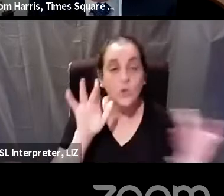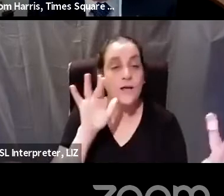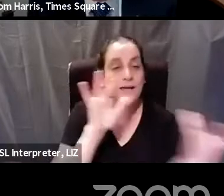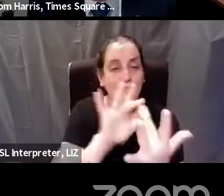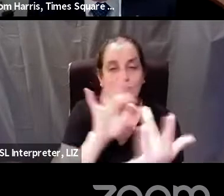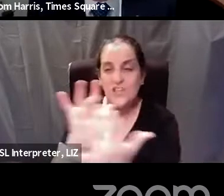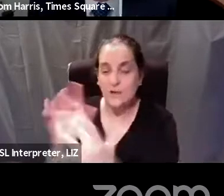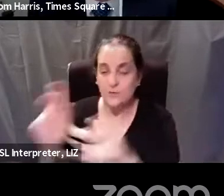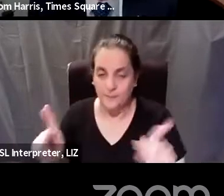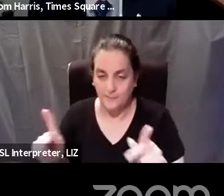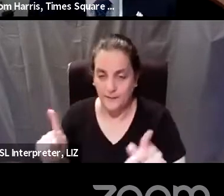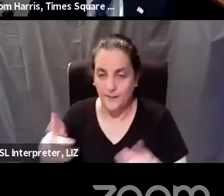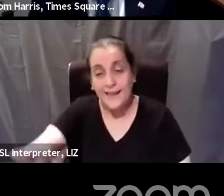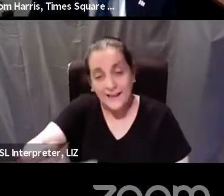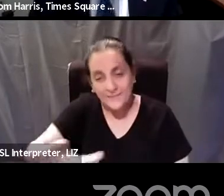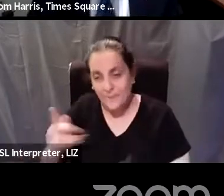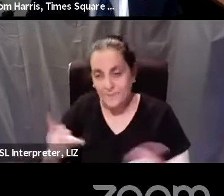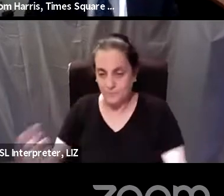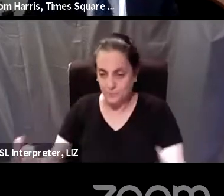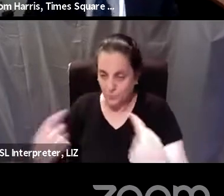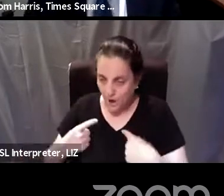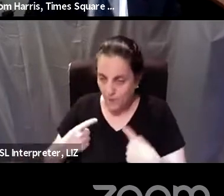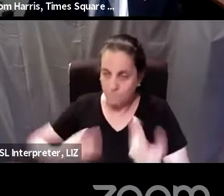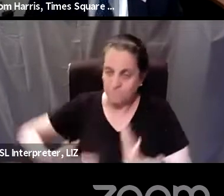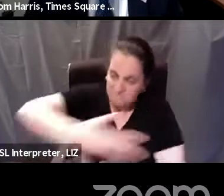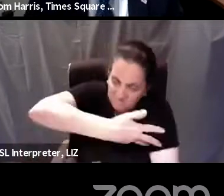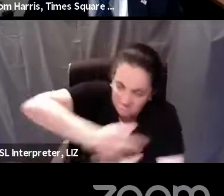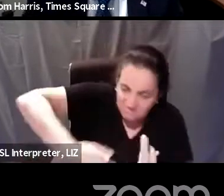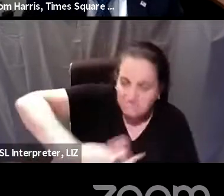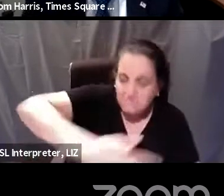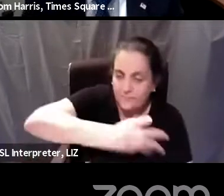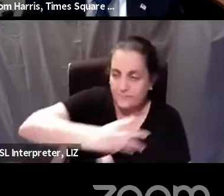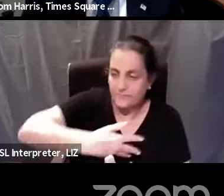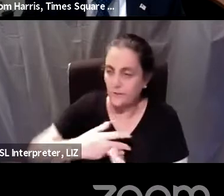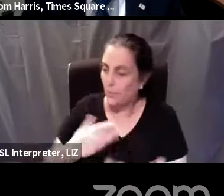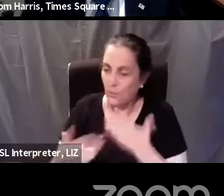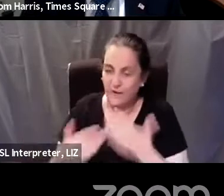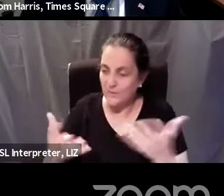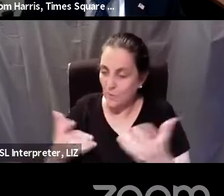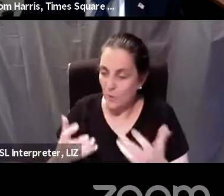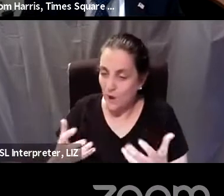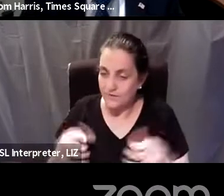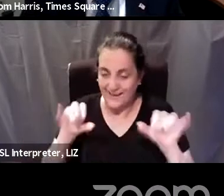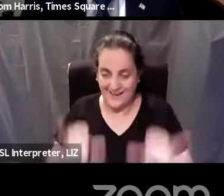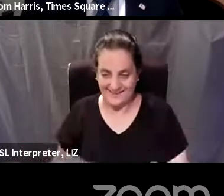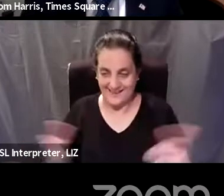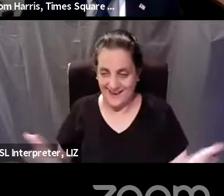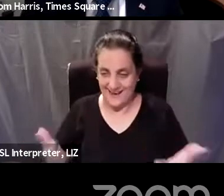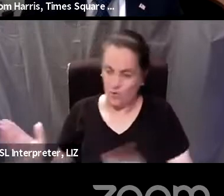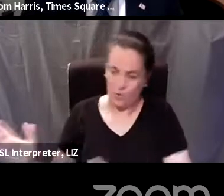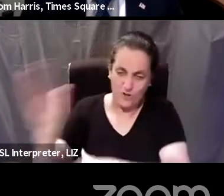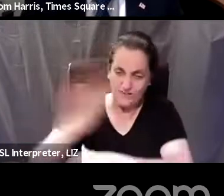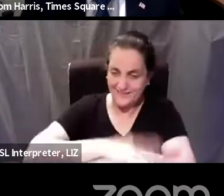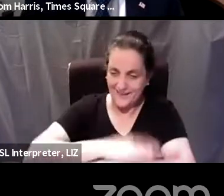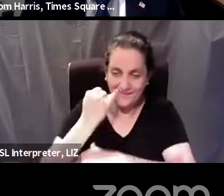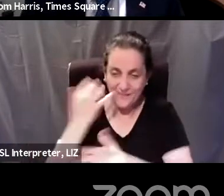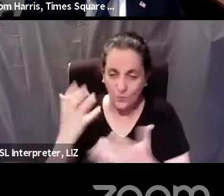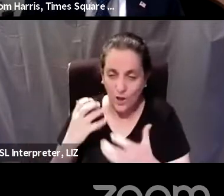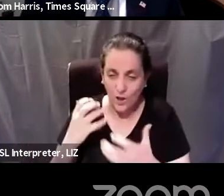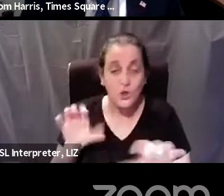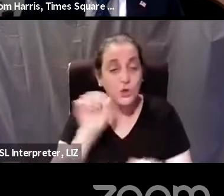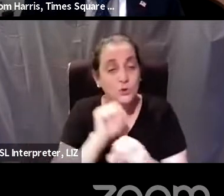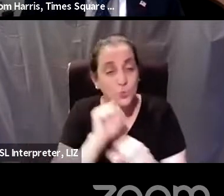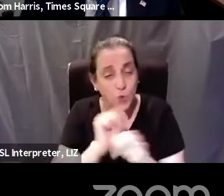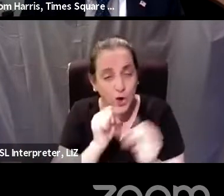also invite people to come in and be around as often as they want to be and spend their entire days with us and do meaningful work together.